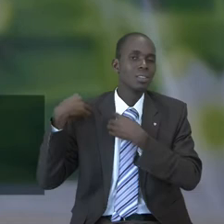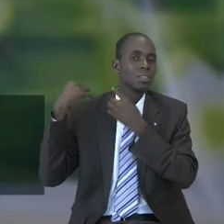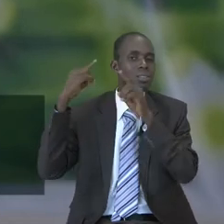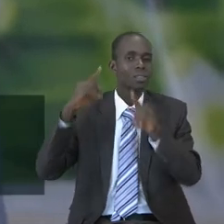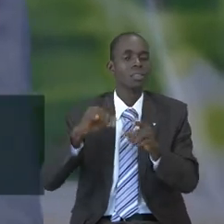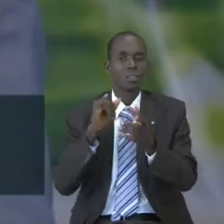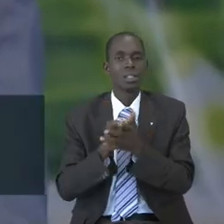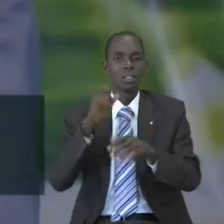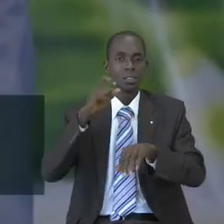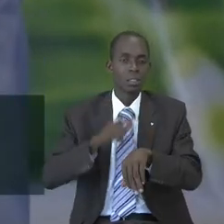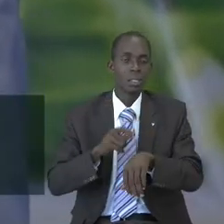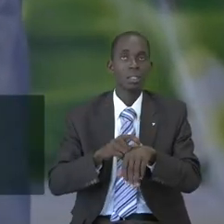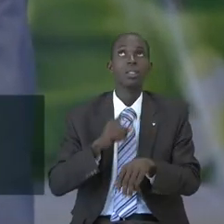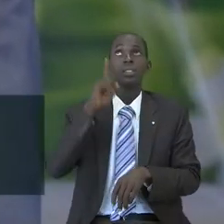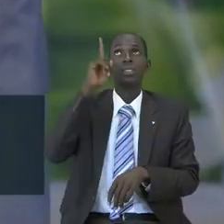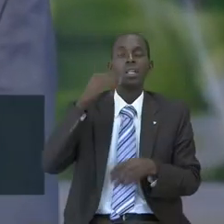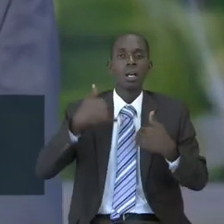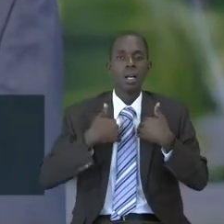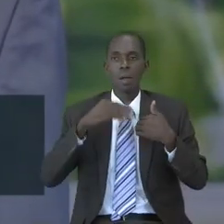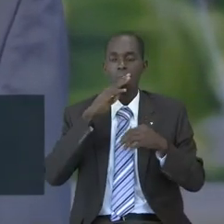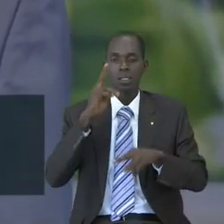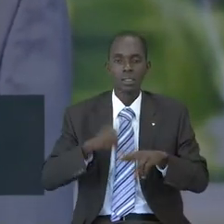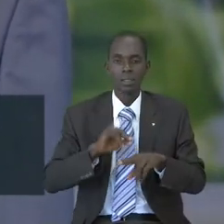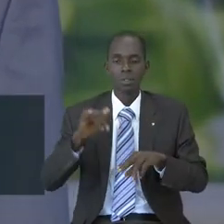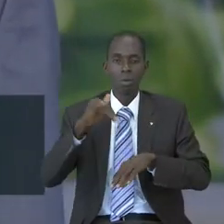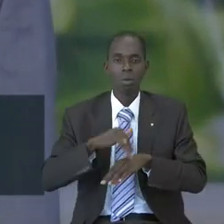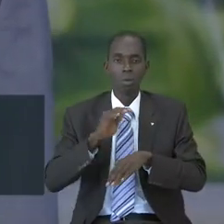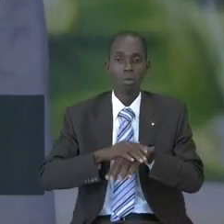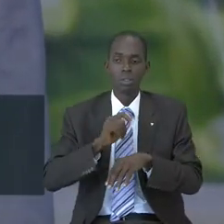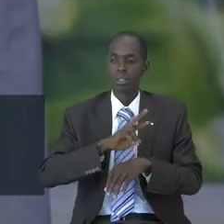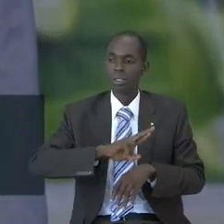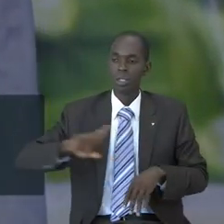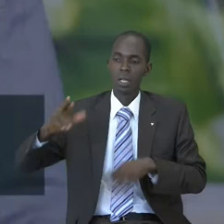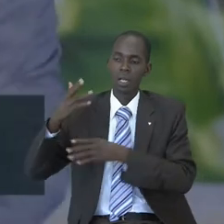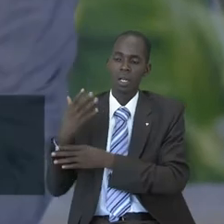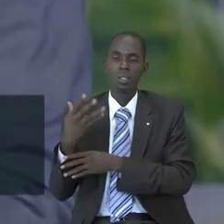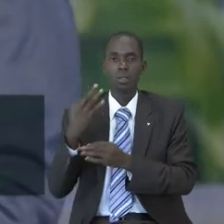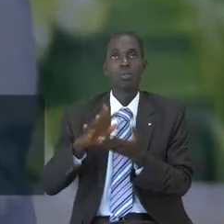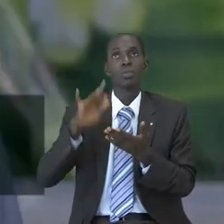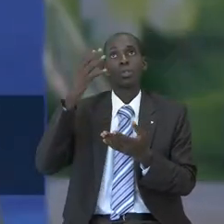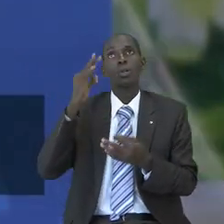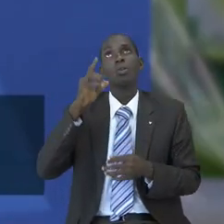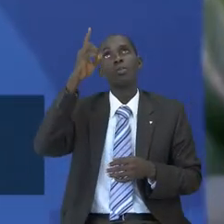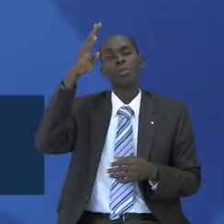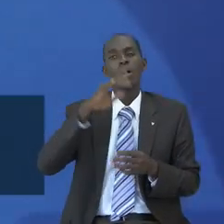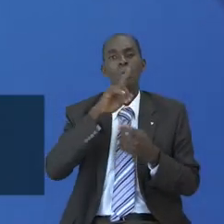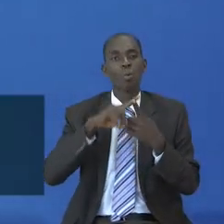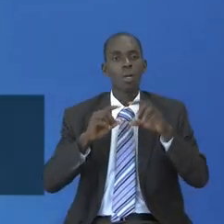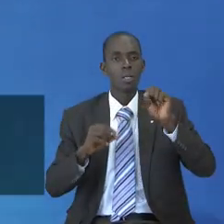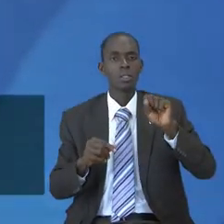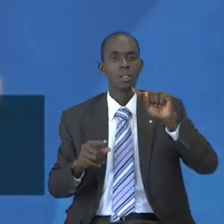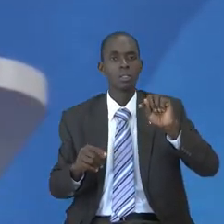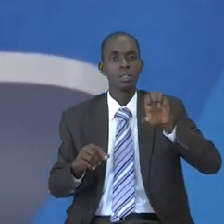been sitting on the right hand side of glory of God. And when Stephen was going to